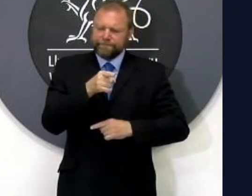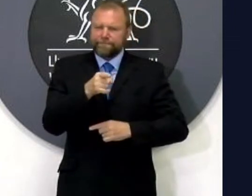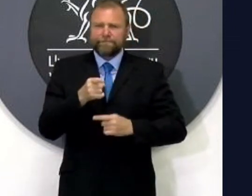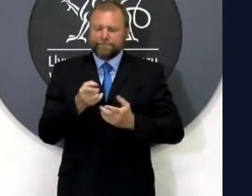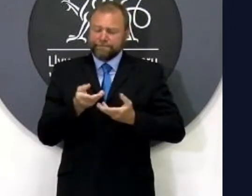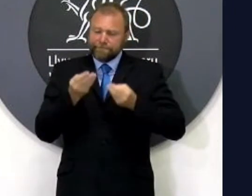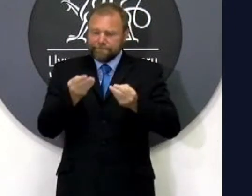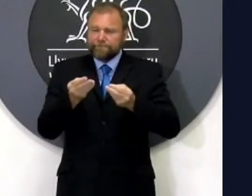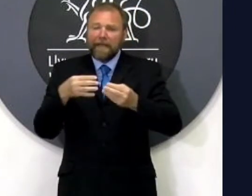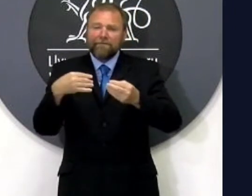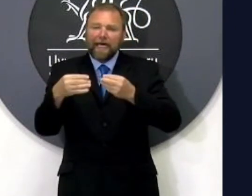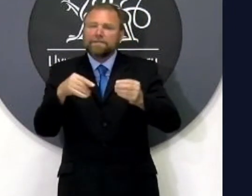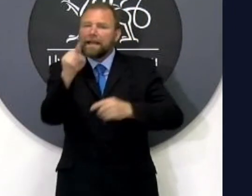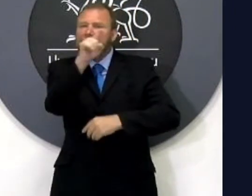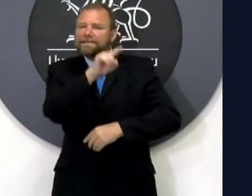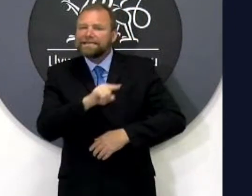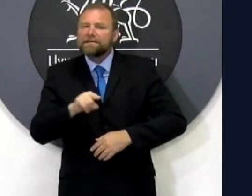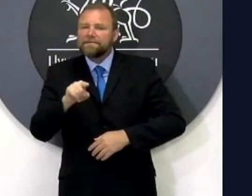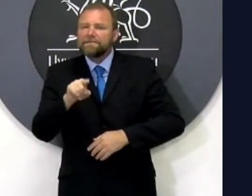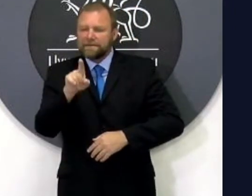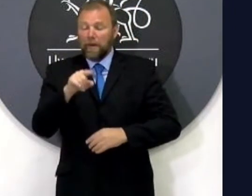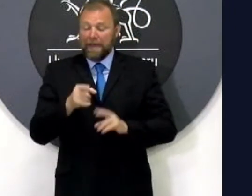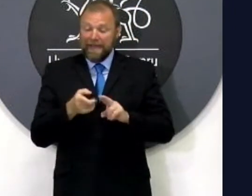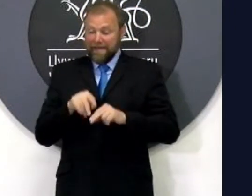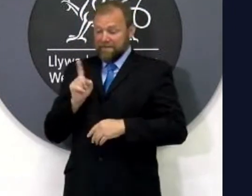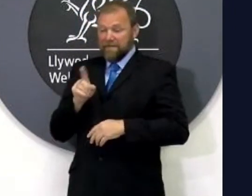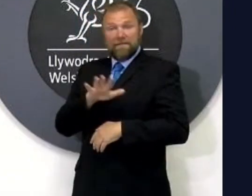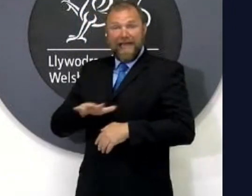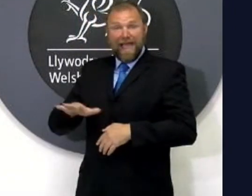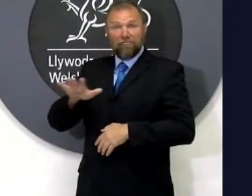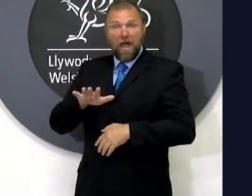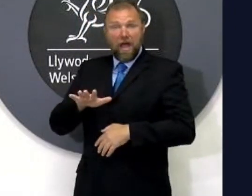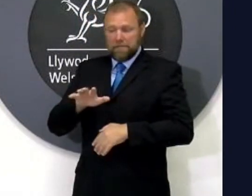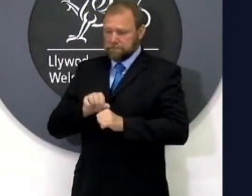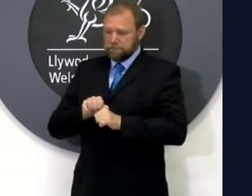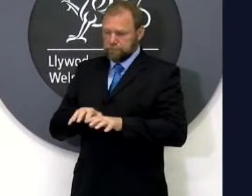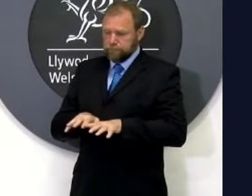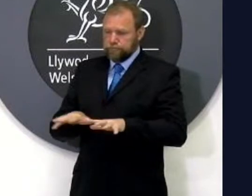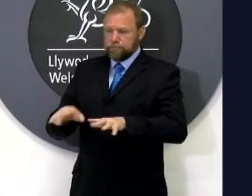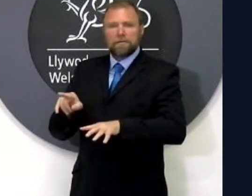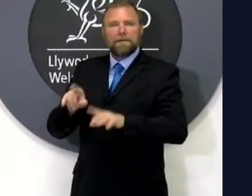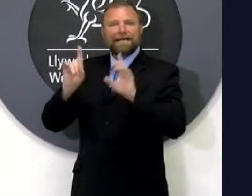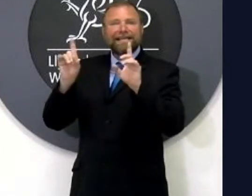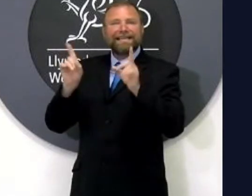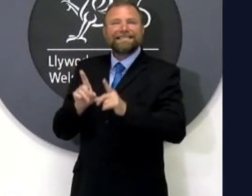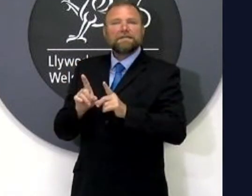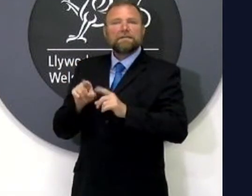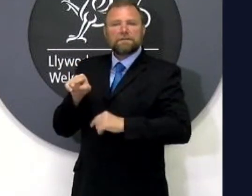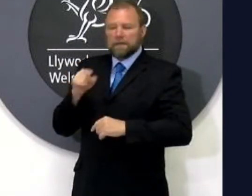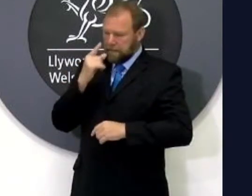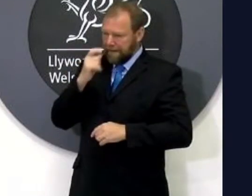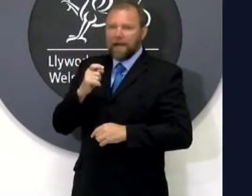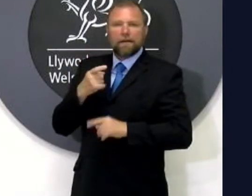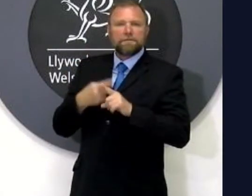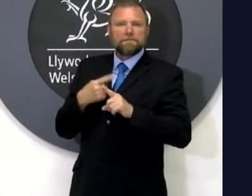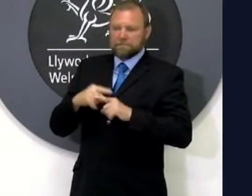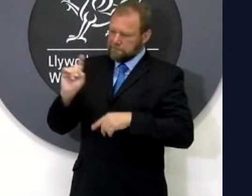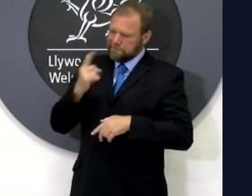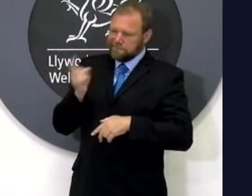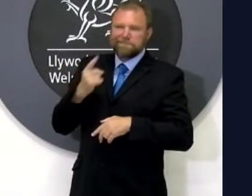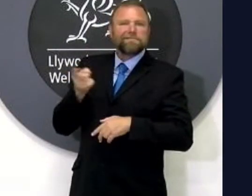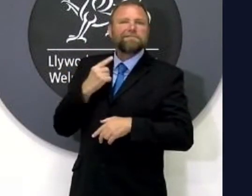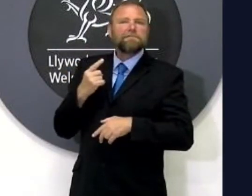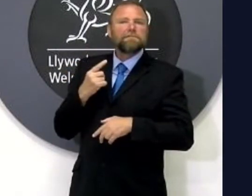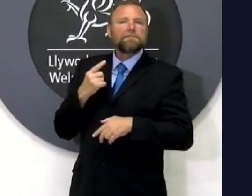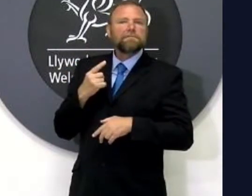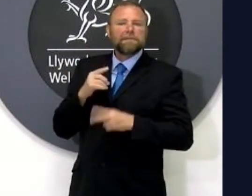local IMTs that where we do have cases of the virus being identified, they have the ability to move